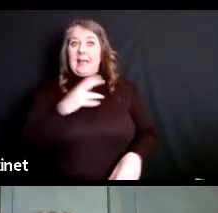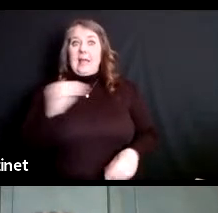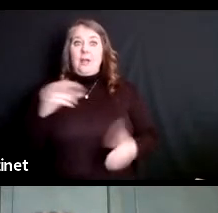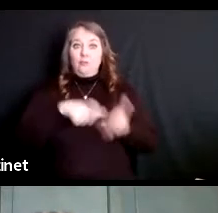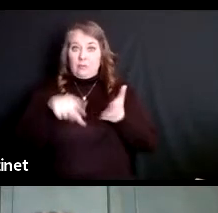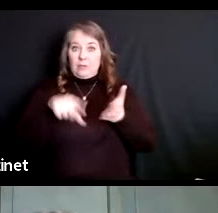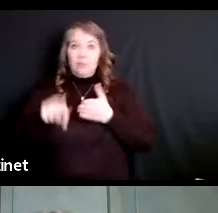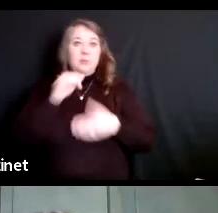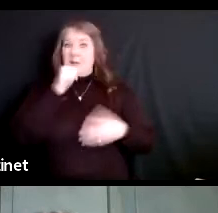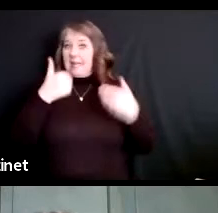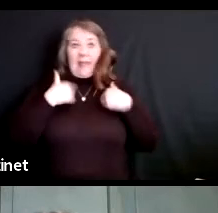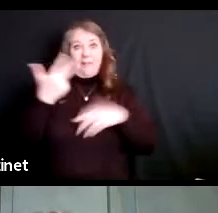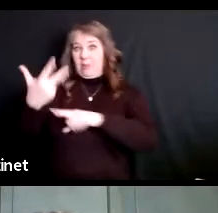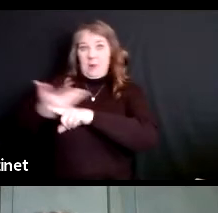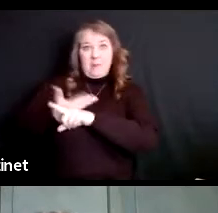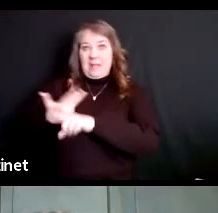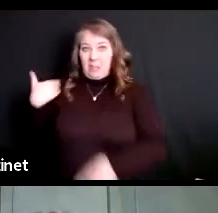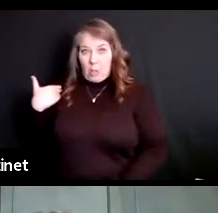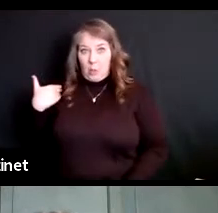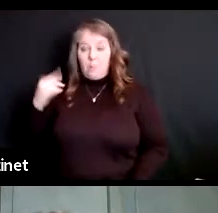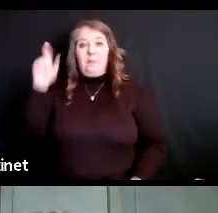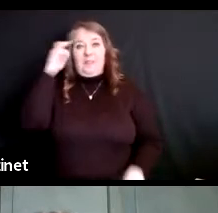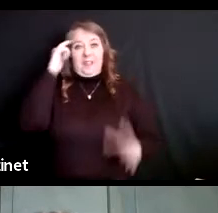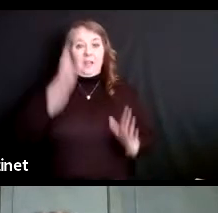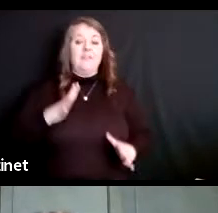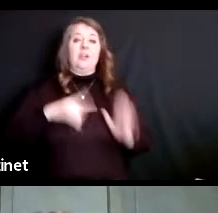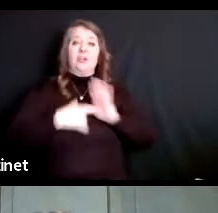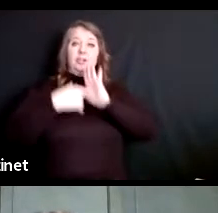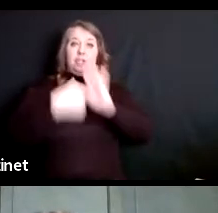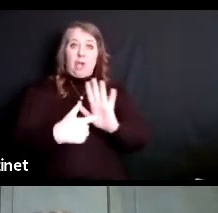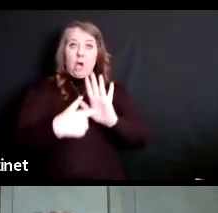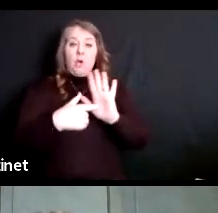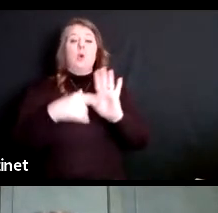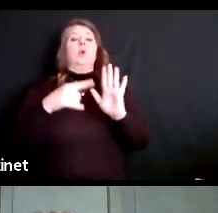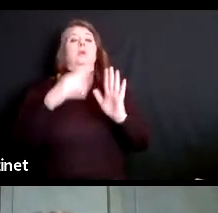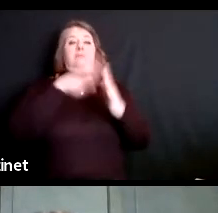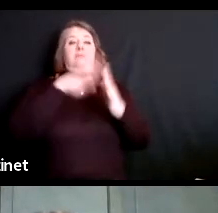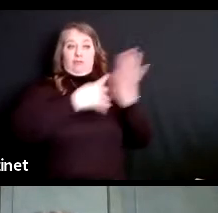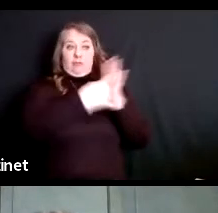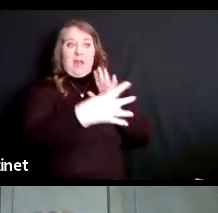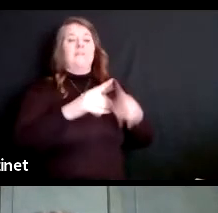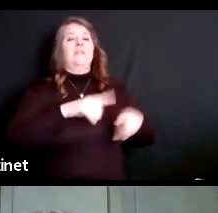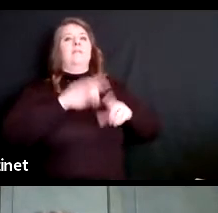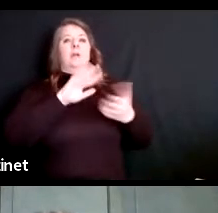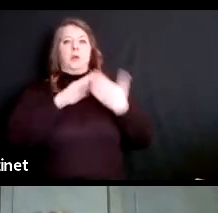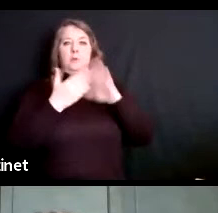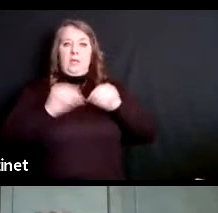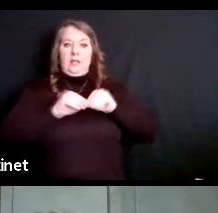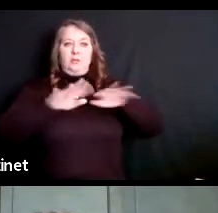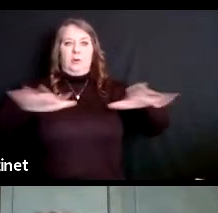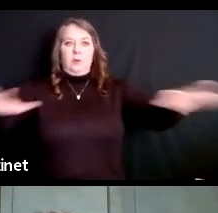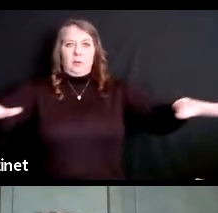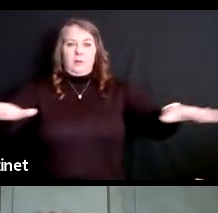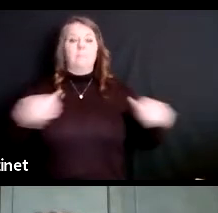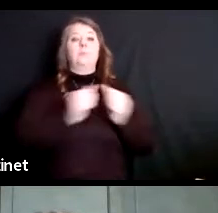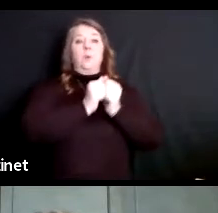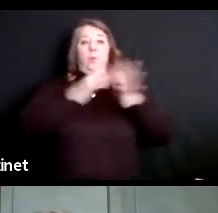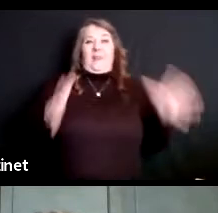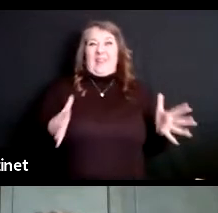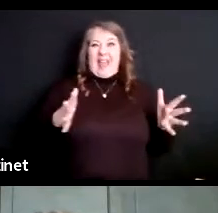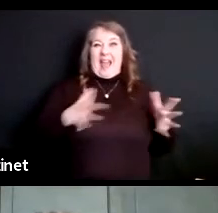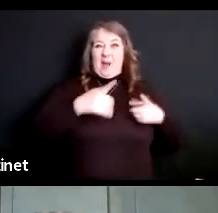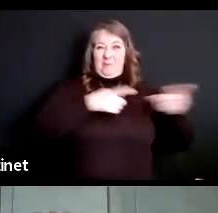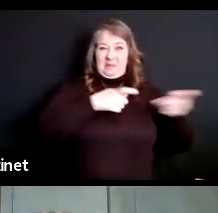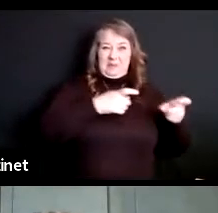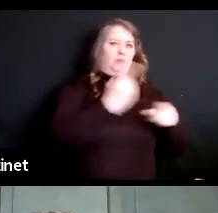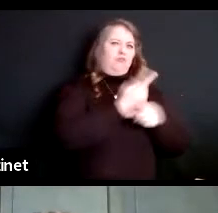ago. He shared a graph showing the community transmission rates under different school scenarios. No mitigation or regular